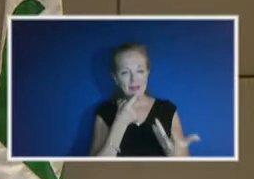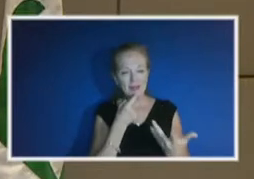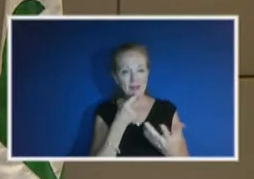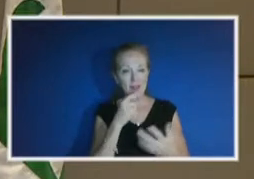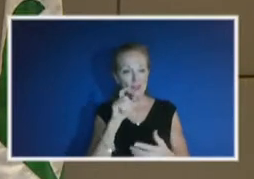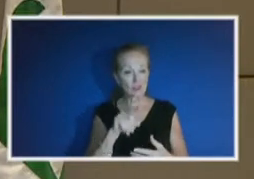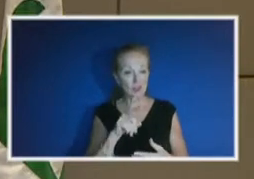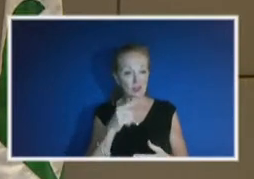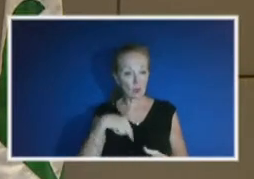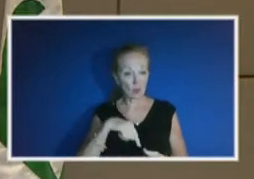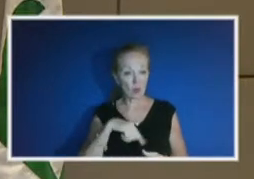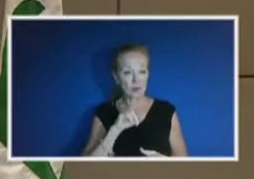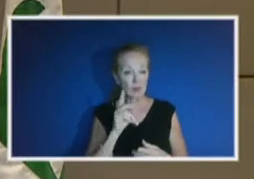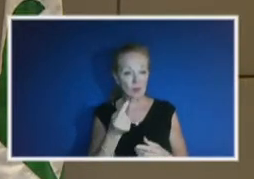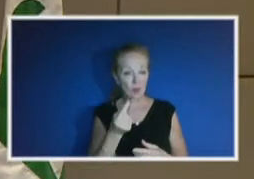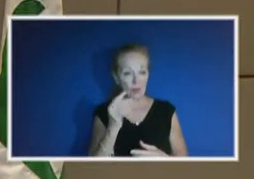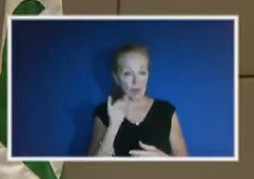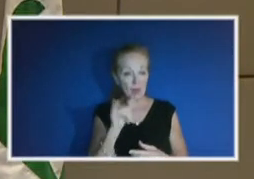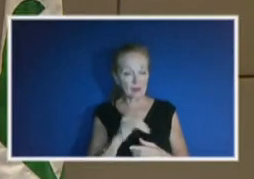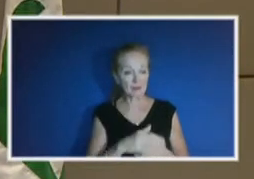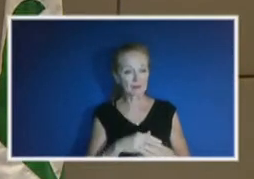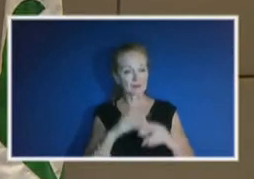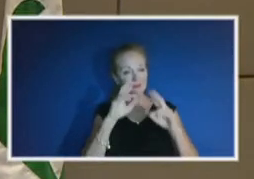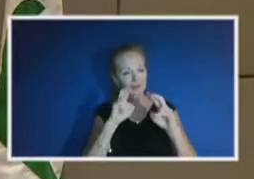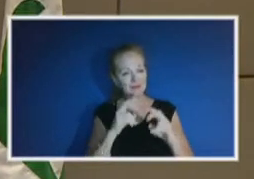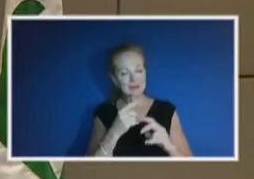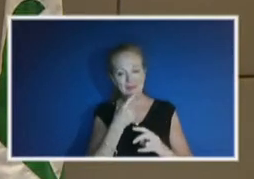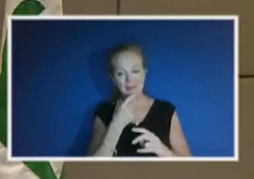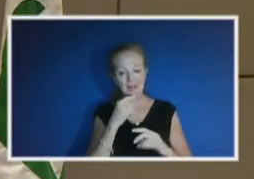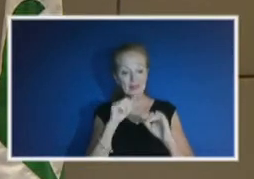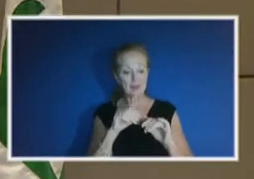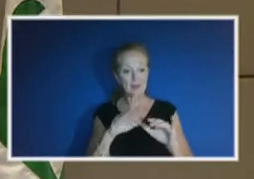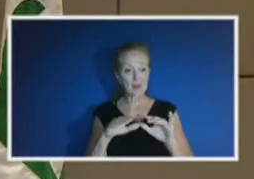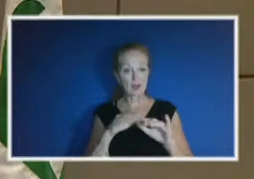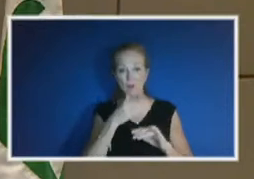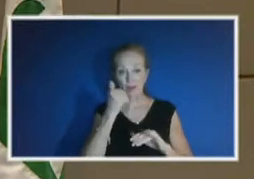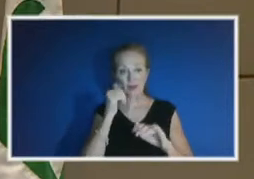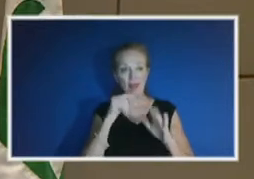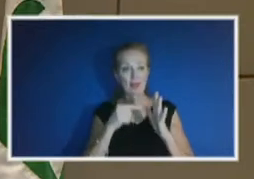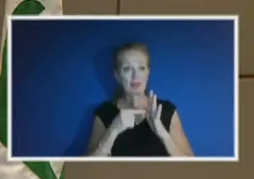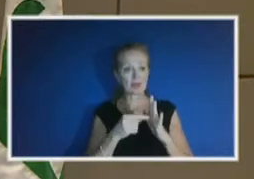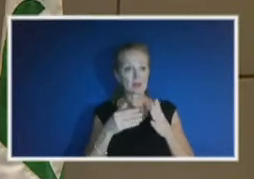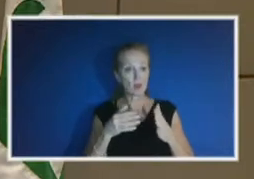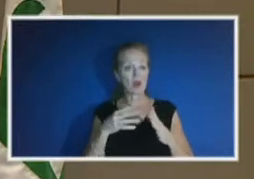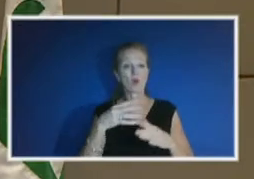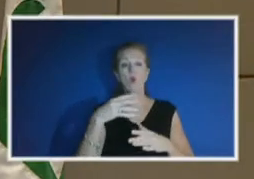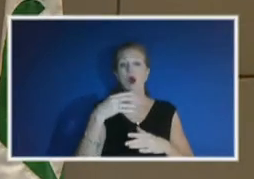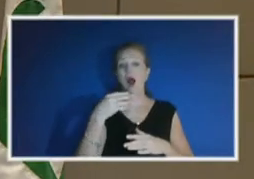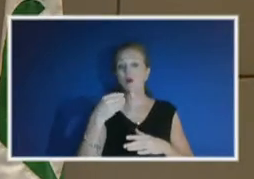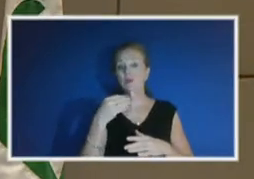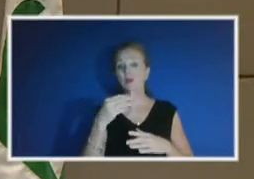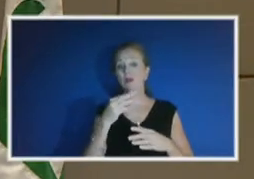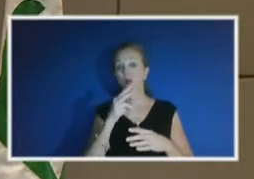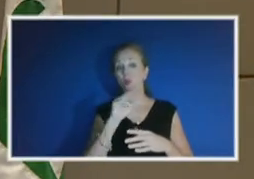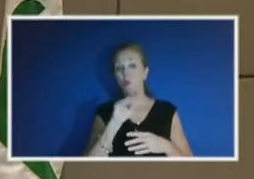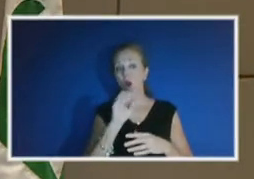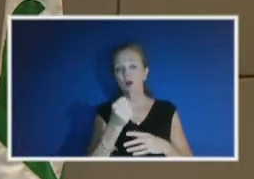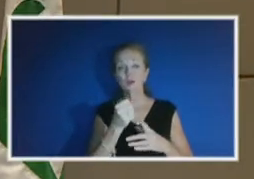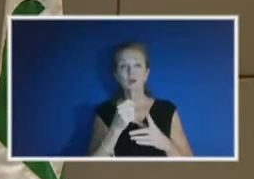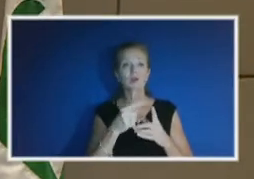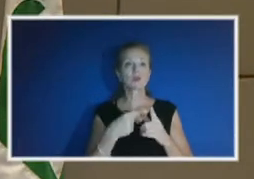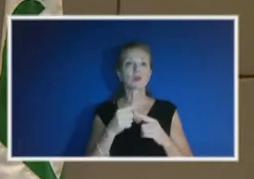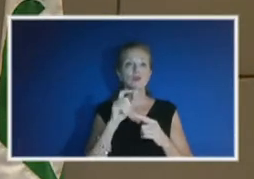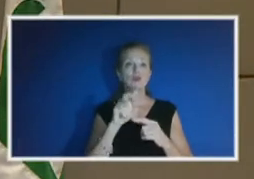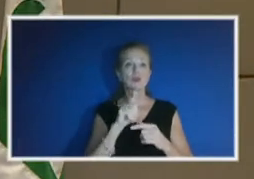be doing that? And give us analysis to say, it could be done better this way or outside of the walls here, or should we